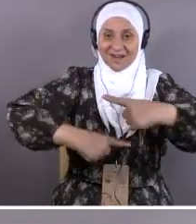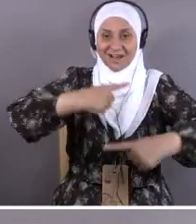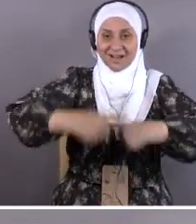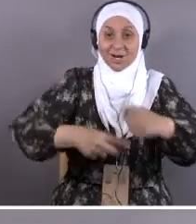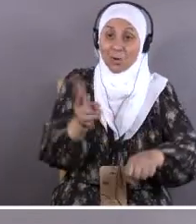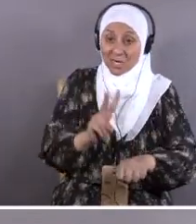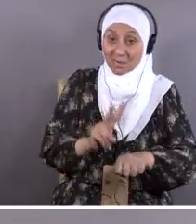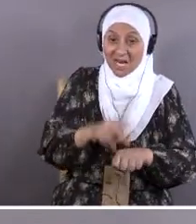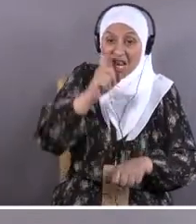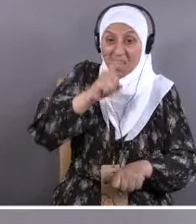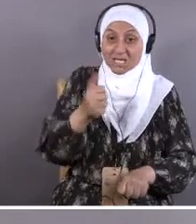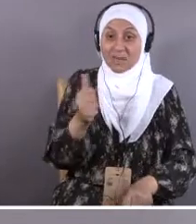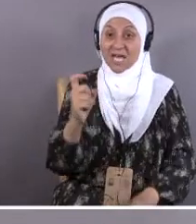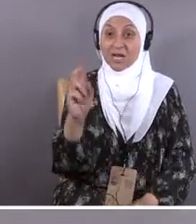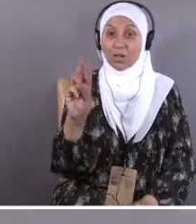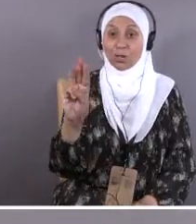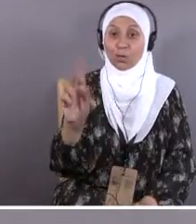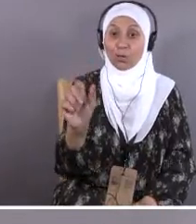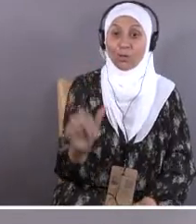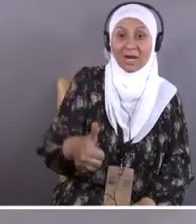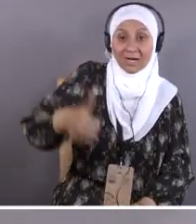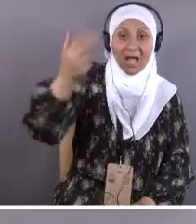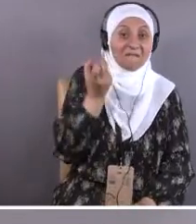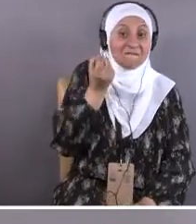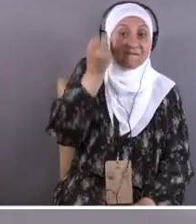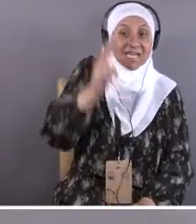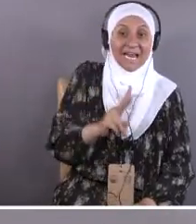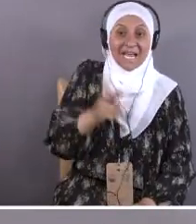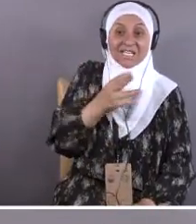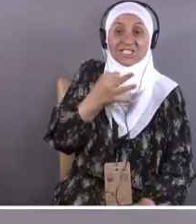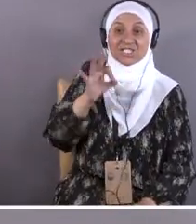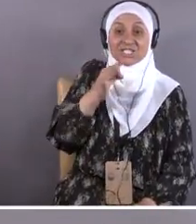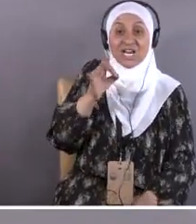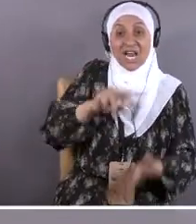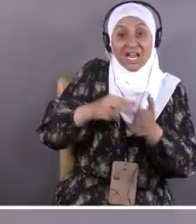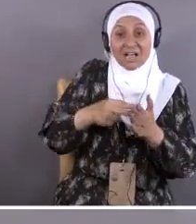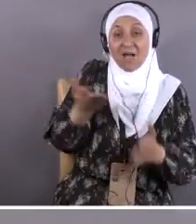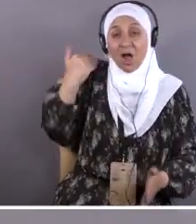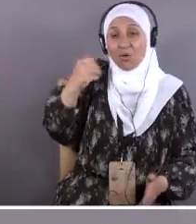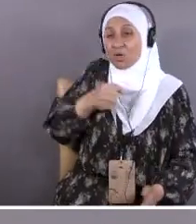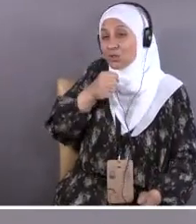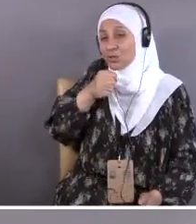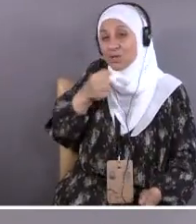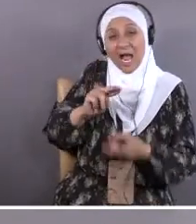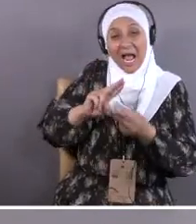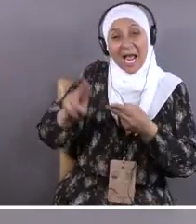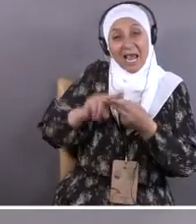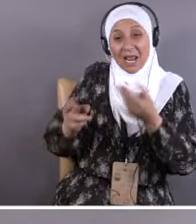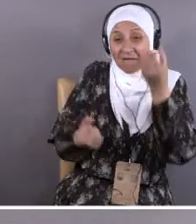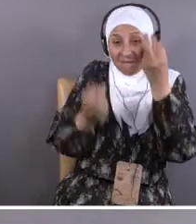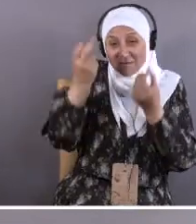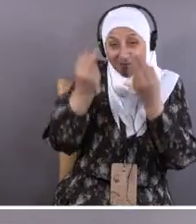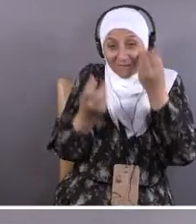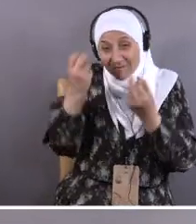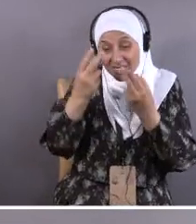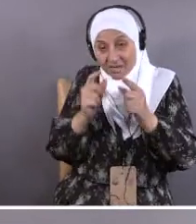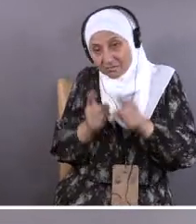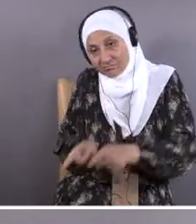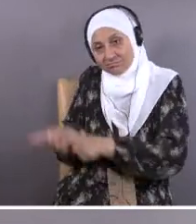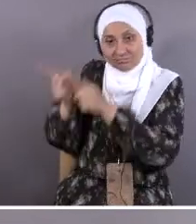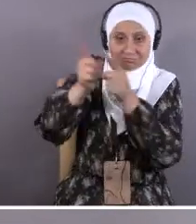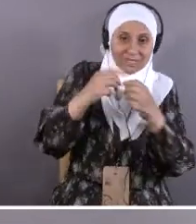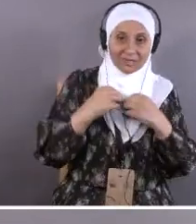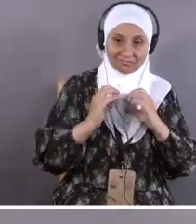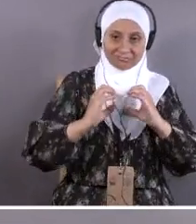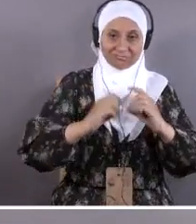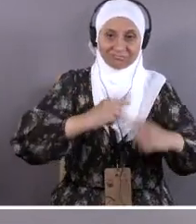should adapt to the reality for it to continue. Our heritage, irthuna, should be innovative. Our forefathers were